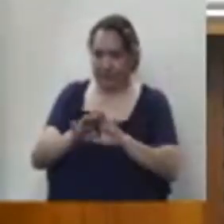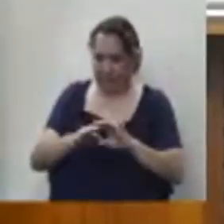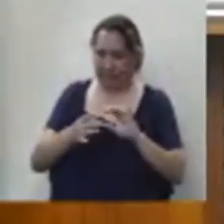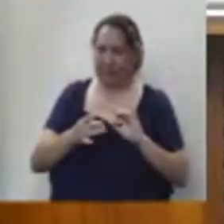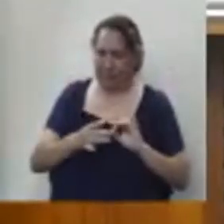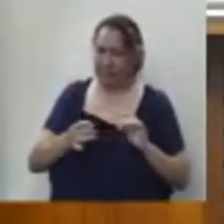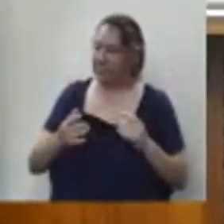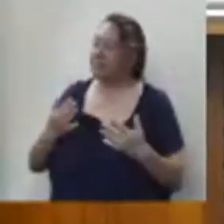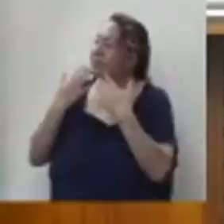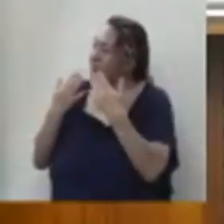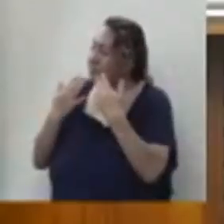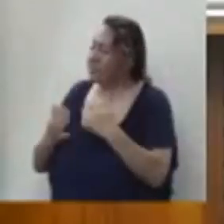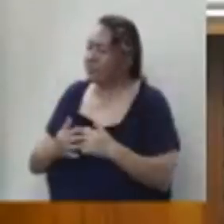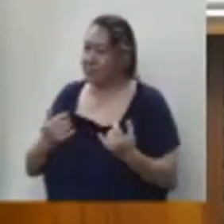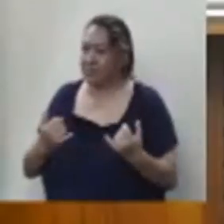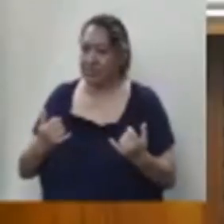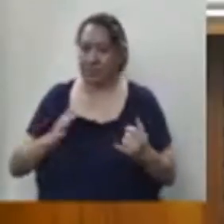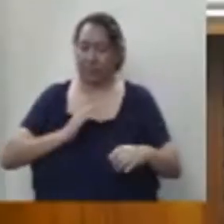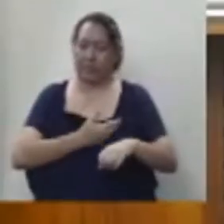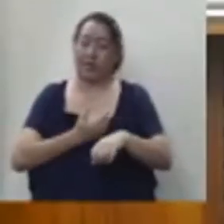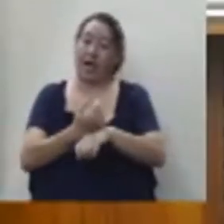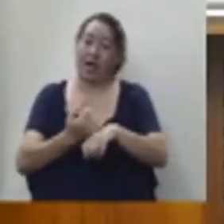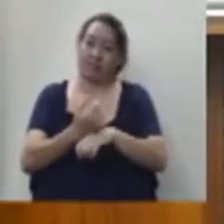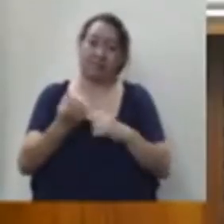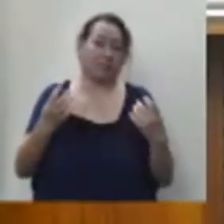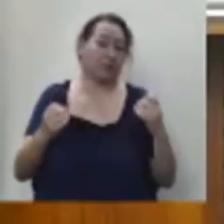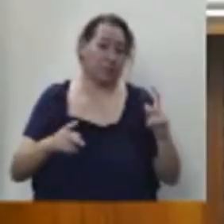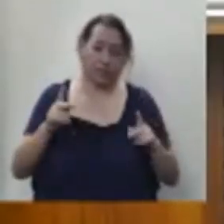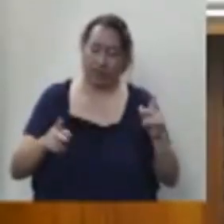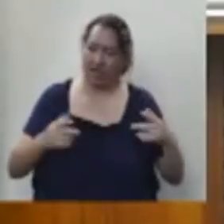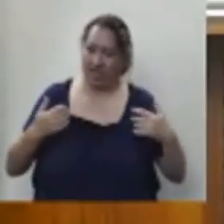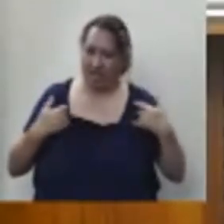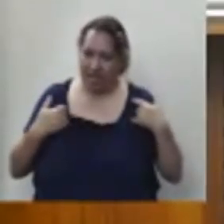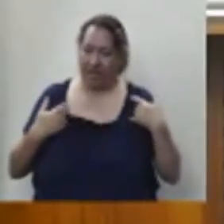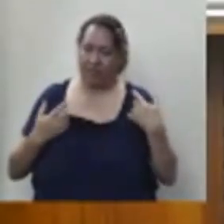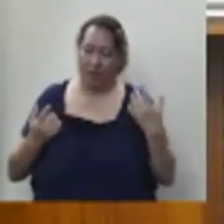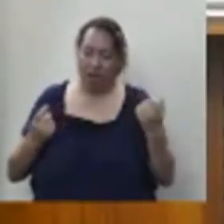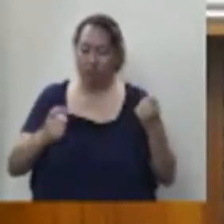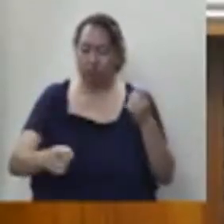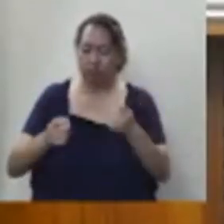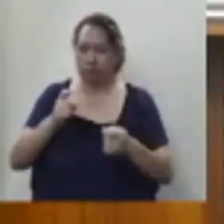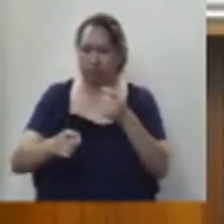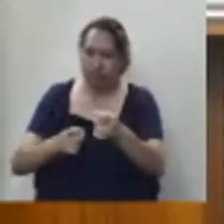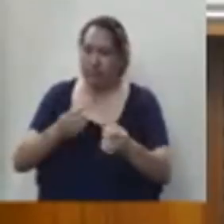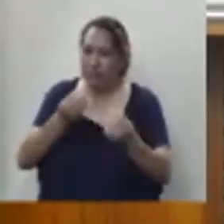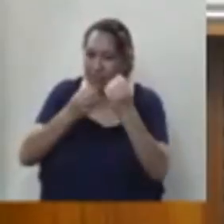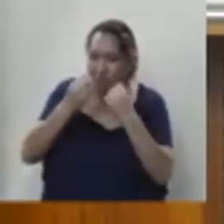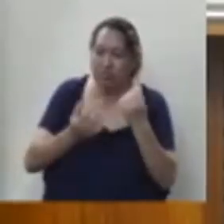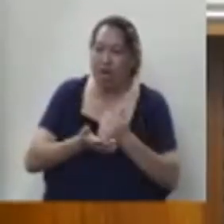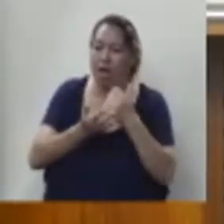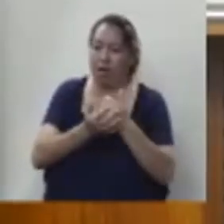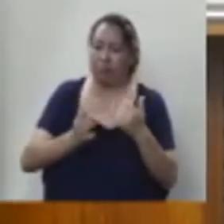our island, many people have risen to the occasion by donating meals to healthcare workers, raising funds for